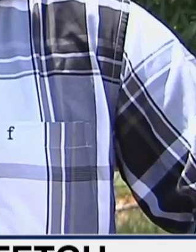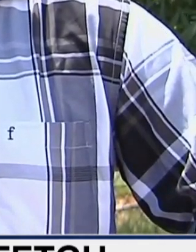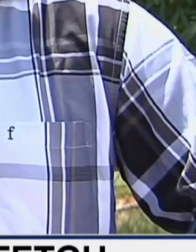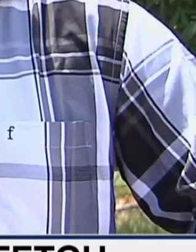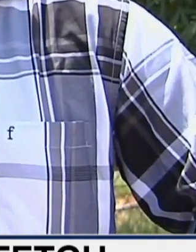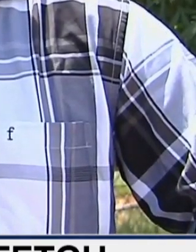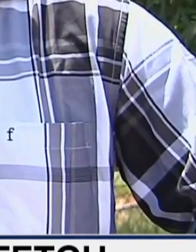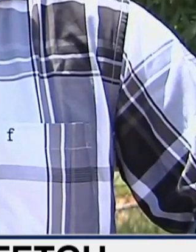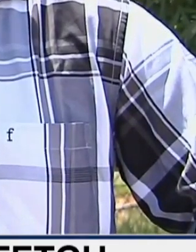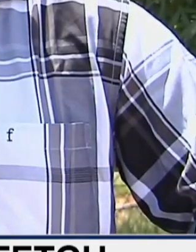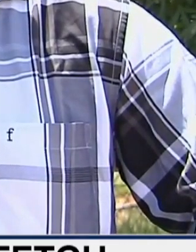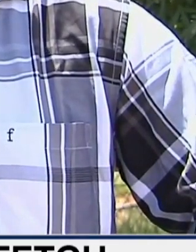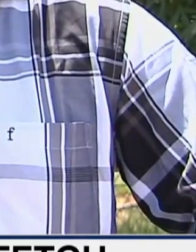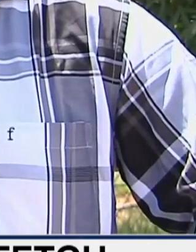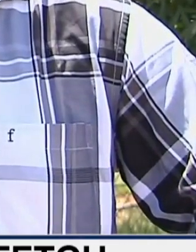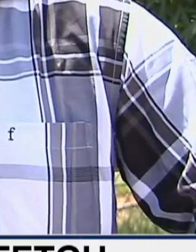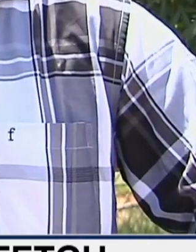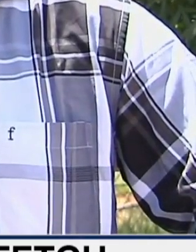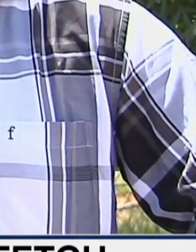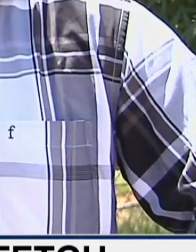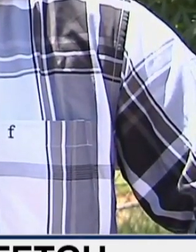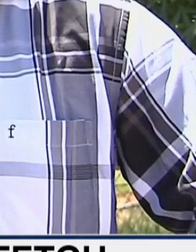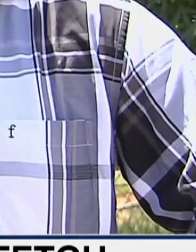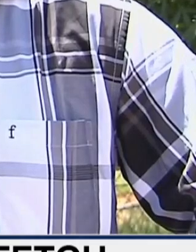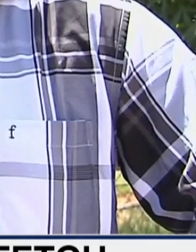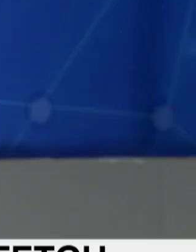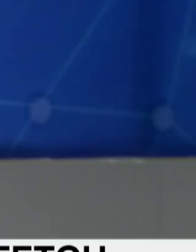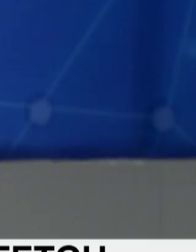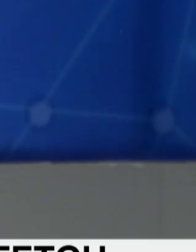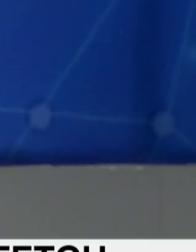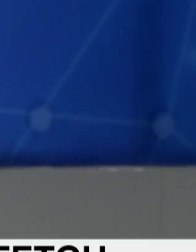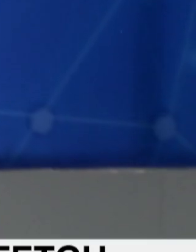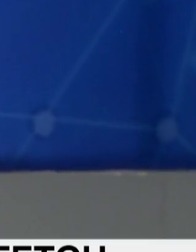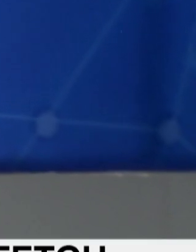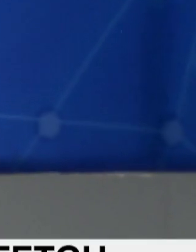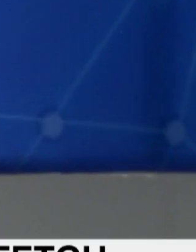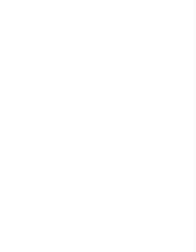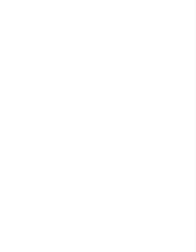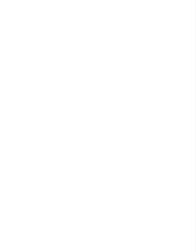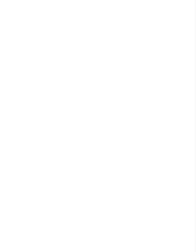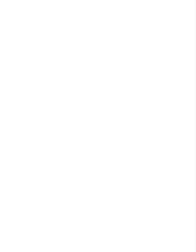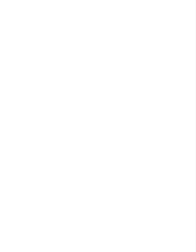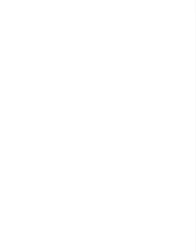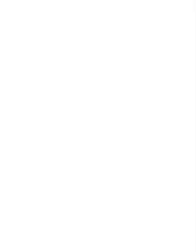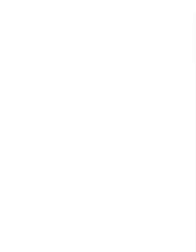the story as it continues to unfold. And don't worry, Sakina and I are good friends.